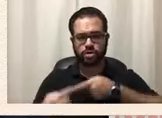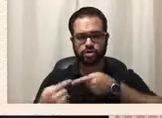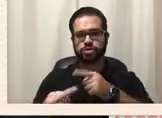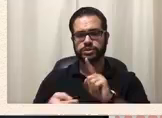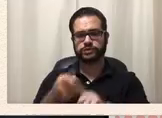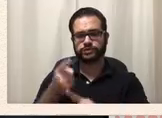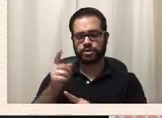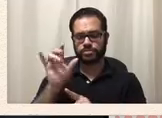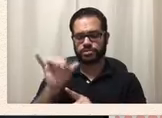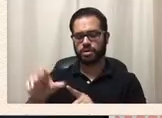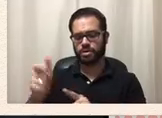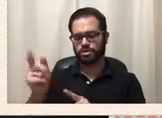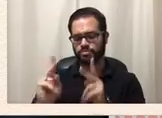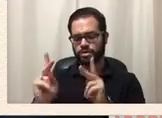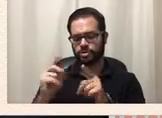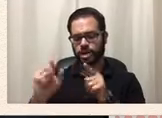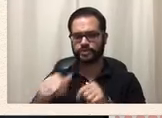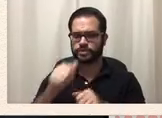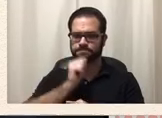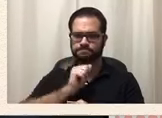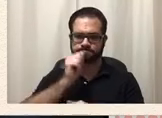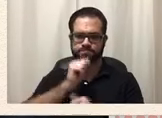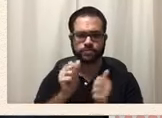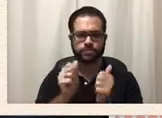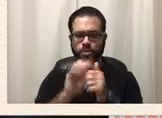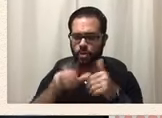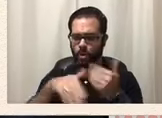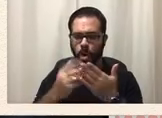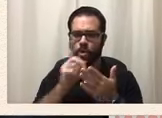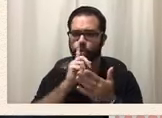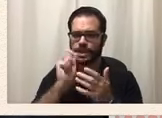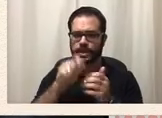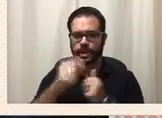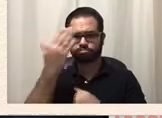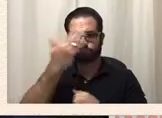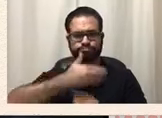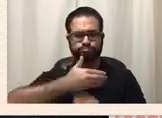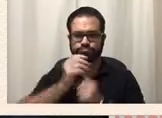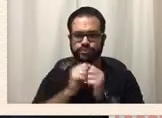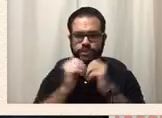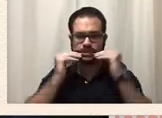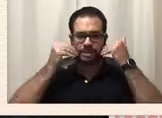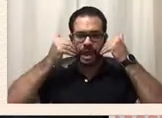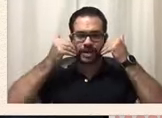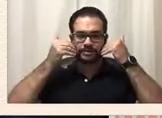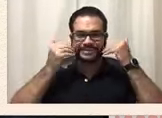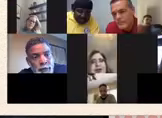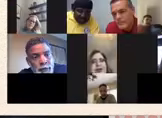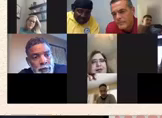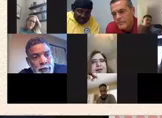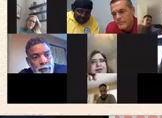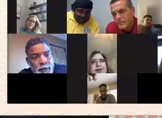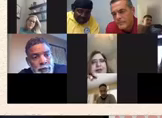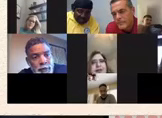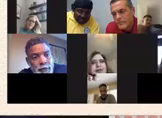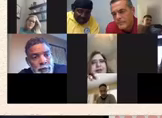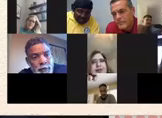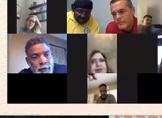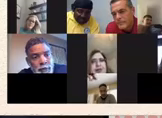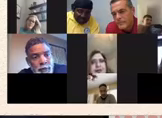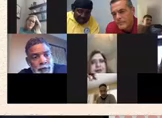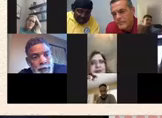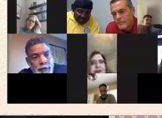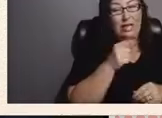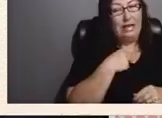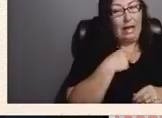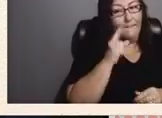people deal with, and they can all be hidden so well behind a smile. Yes. And so I'm a firm believer that the